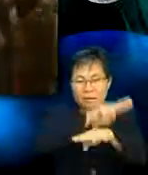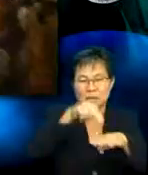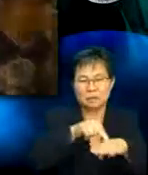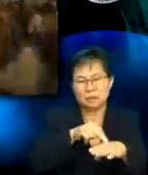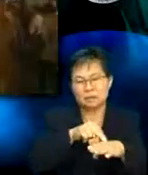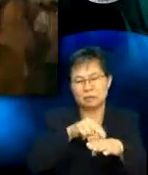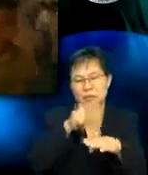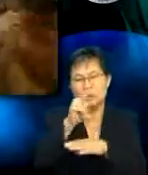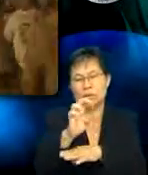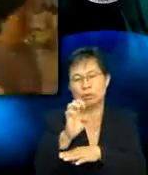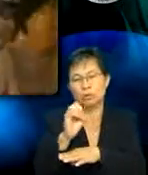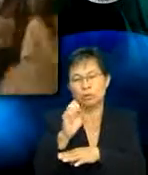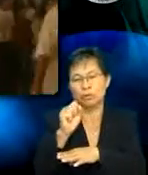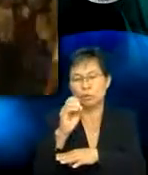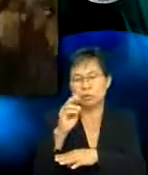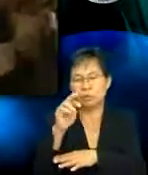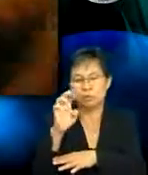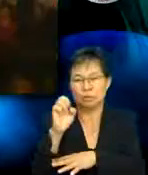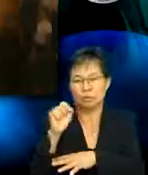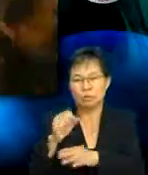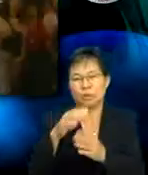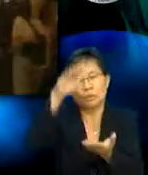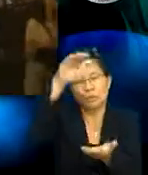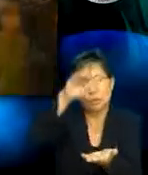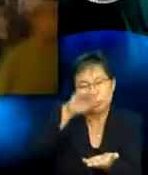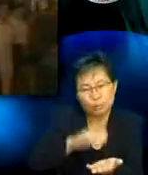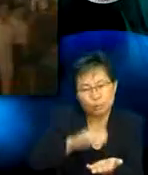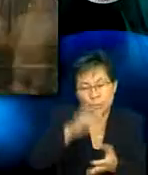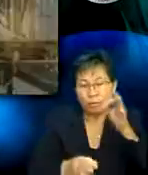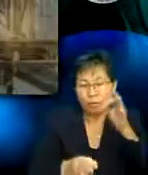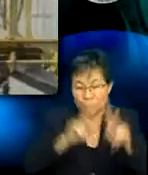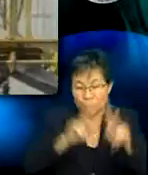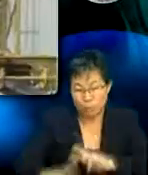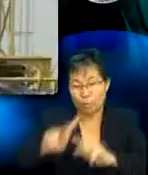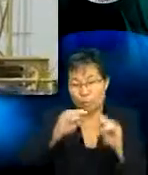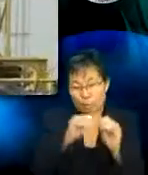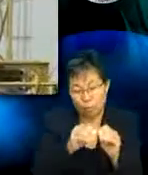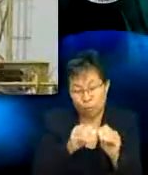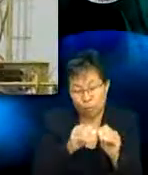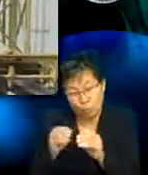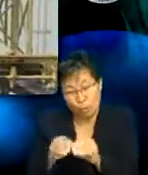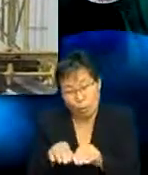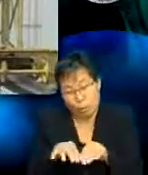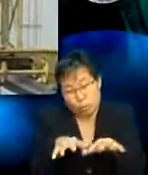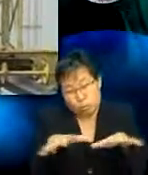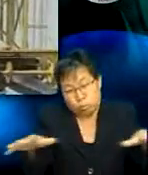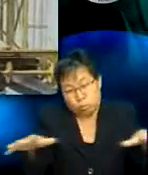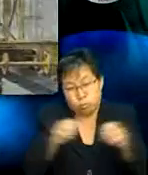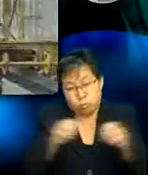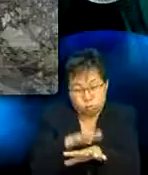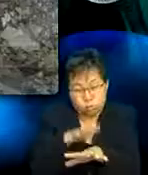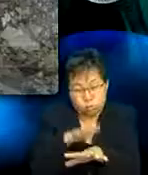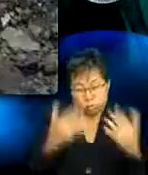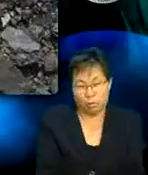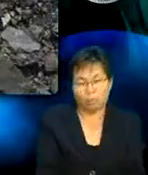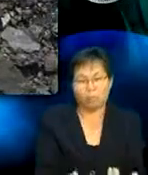and natural resources are already running low. If the population continues to